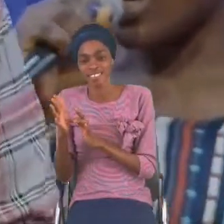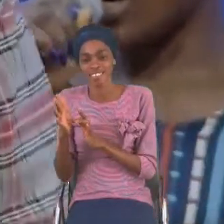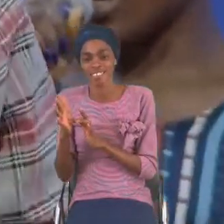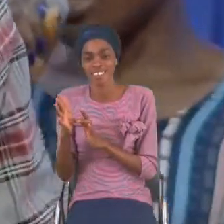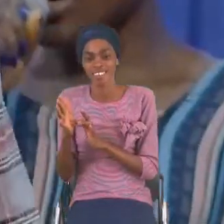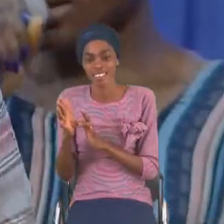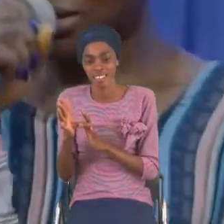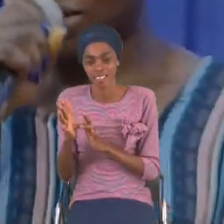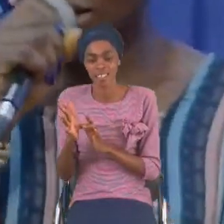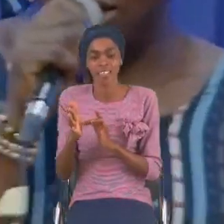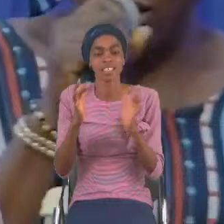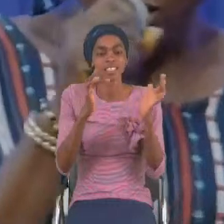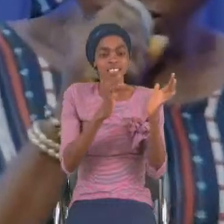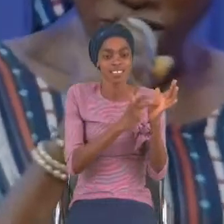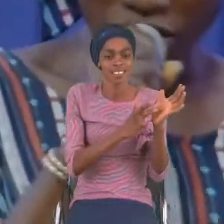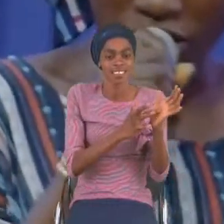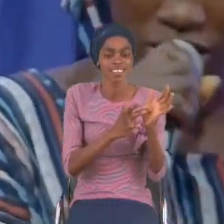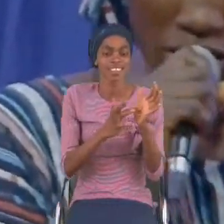Jesus, the righteous,